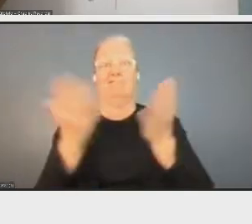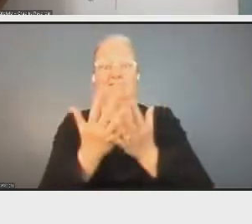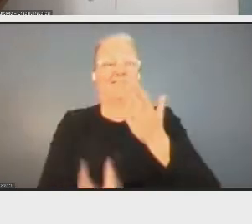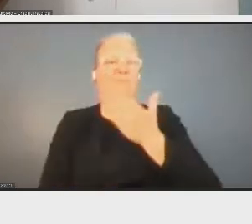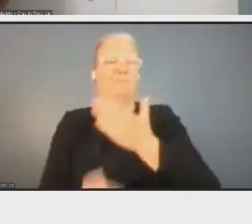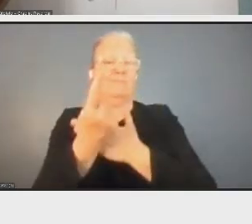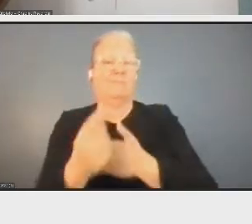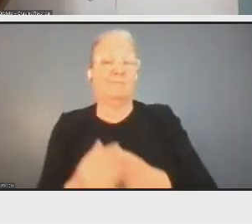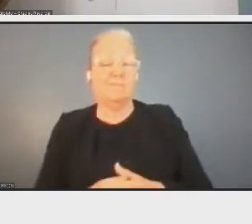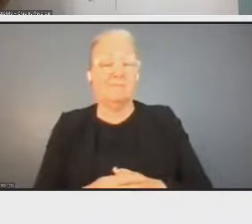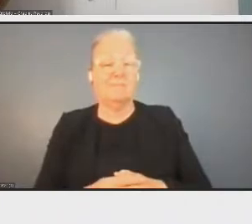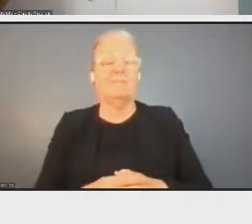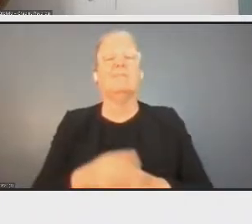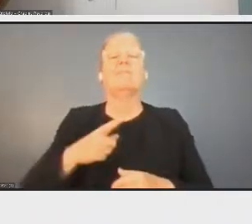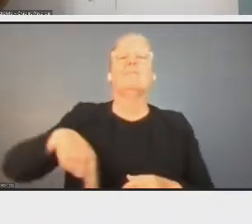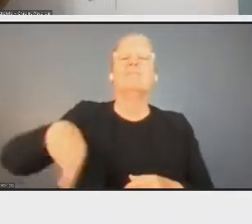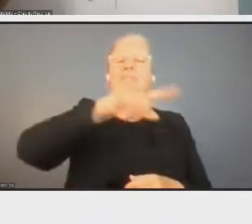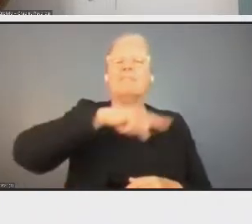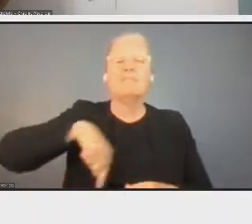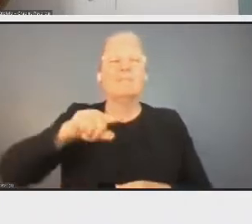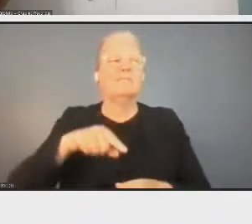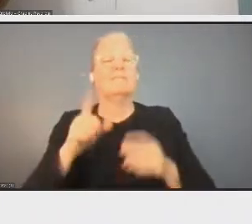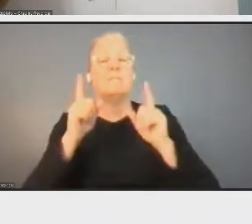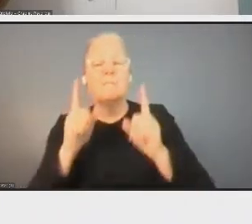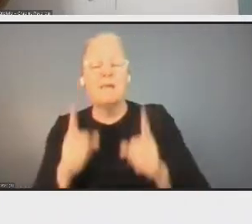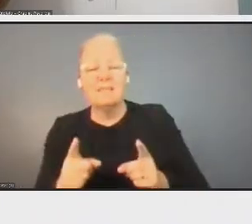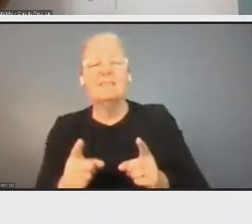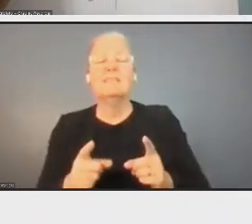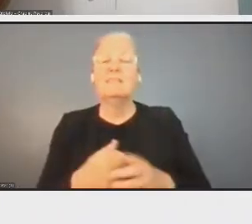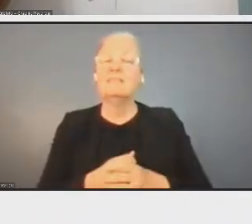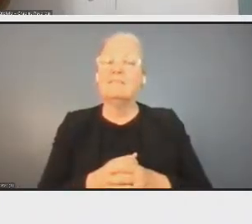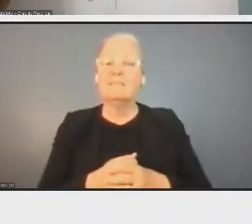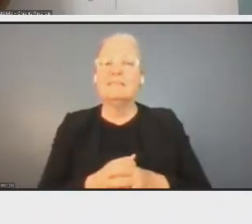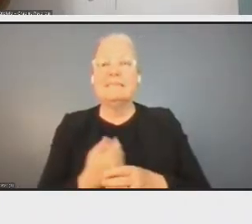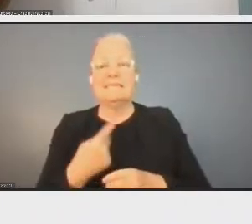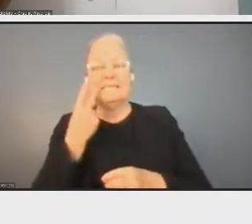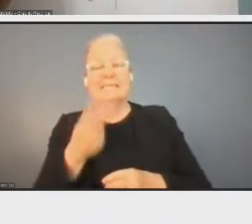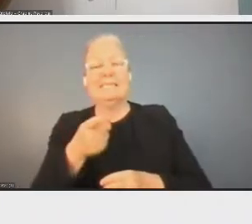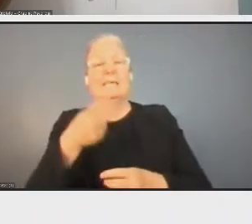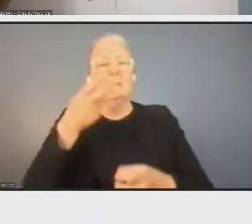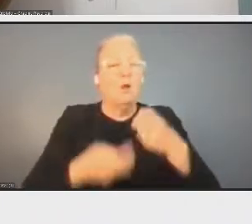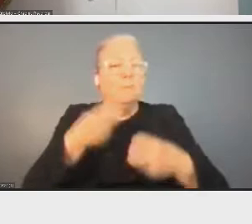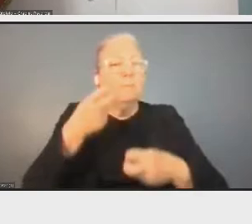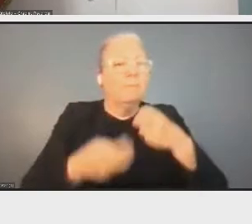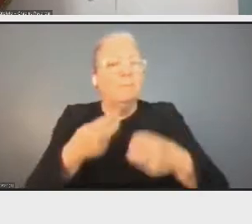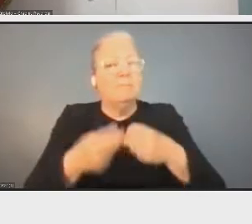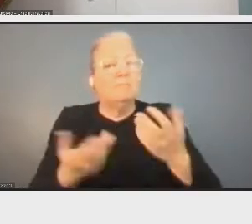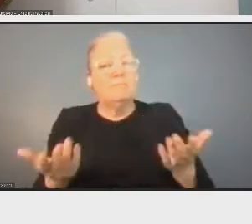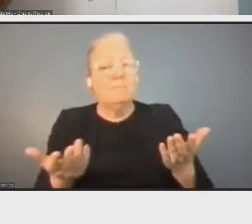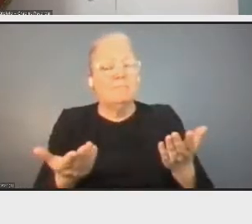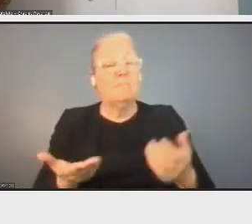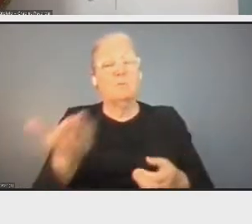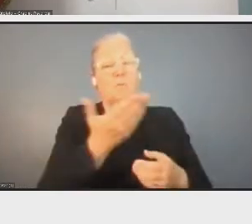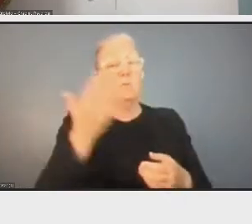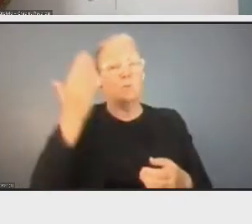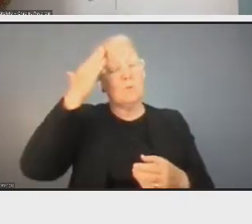We have all had to face this pandemic, and we all know that it's difficult